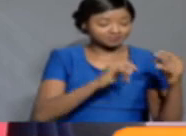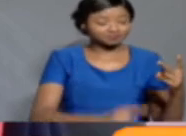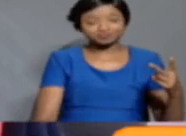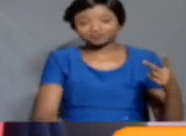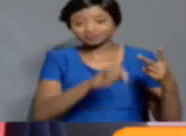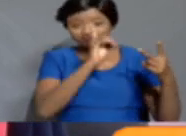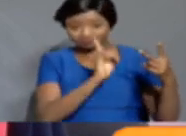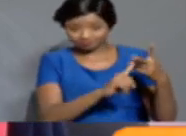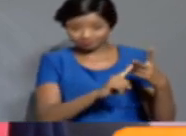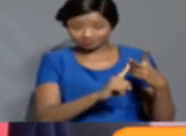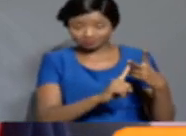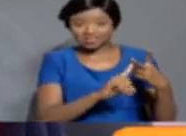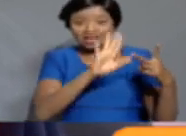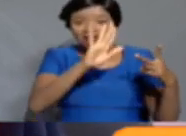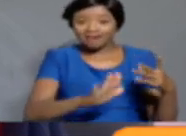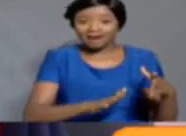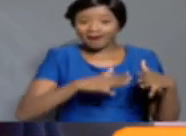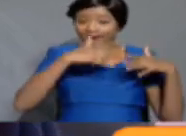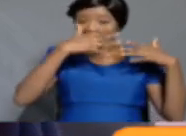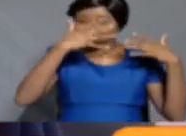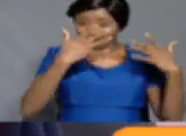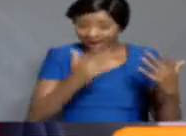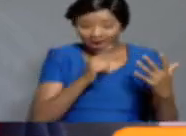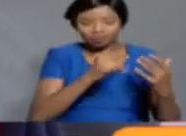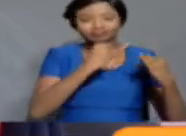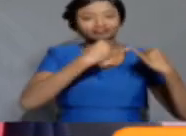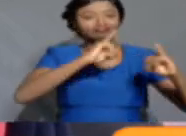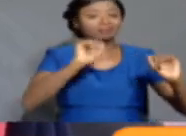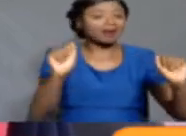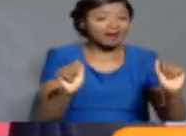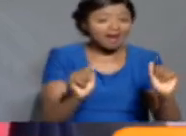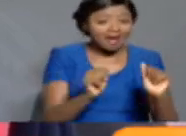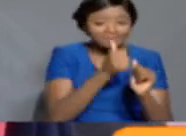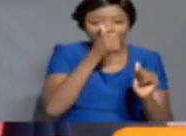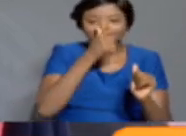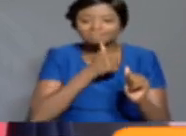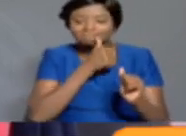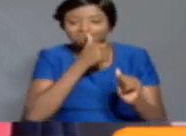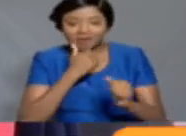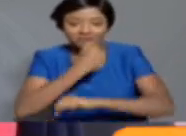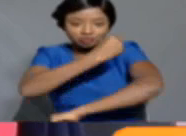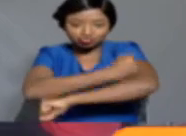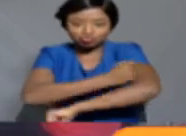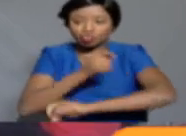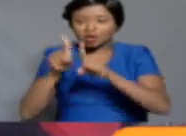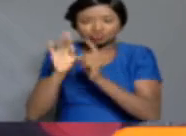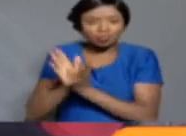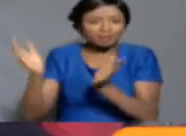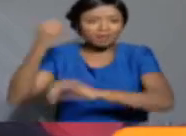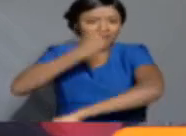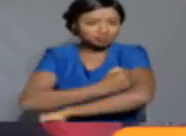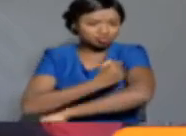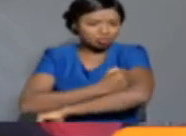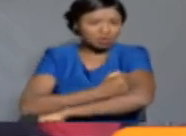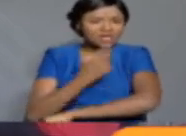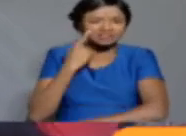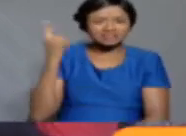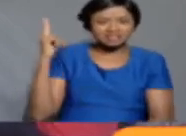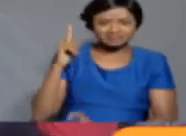have instances of how this implementation is happening in private schools vis-a-vis and the public ones. I think, Robert, if you can show us the footage that we